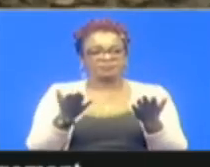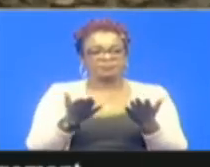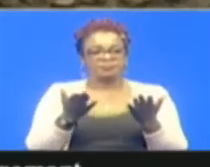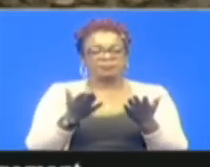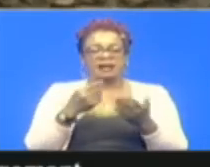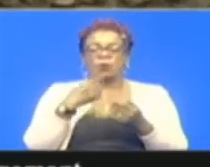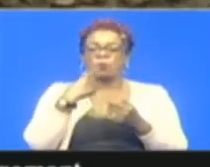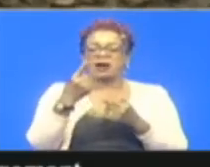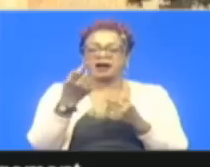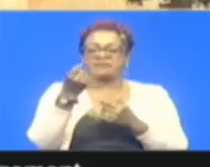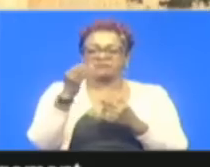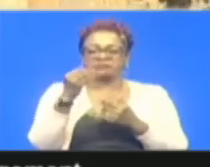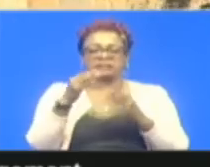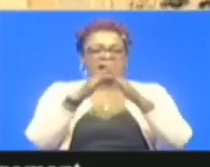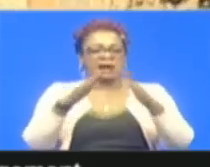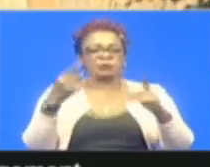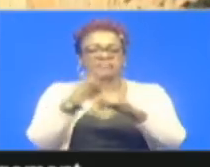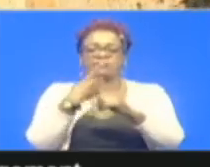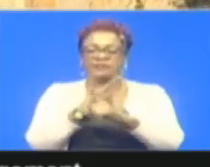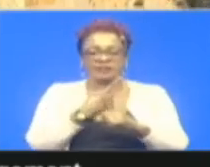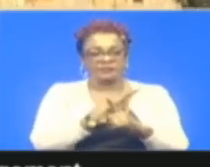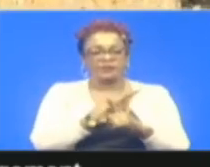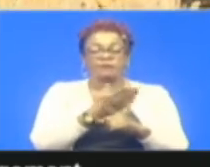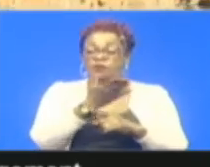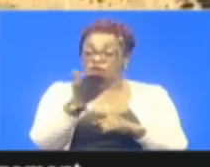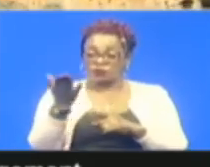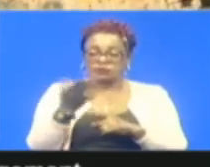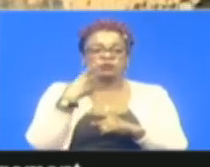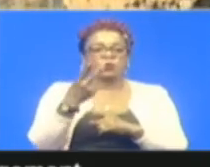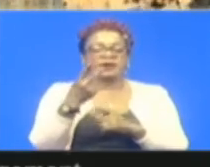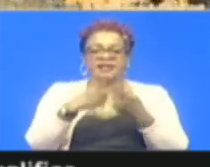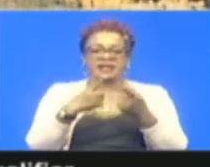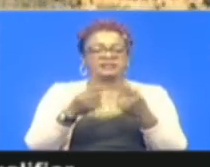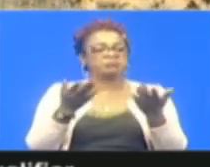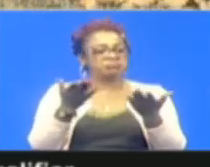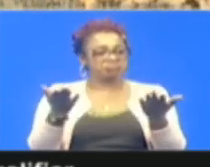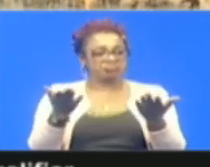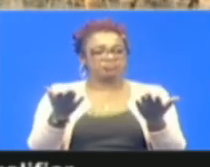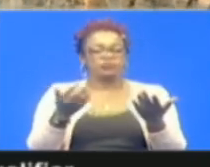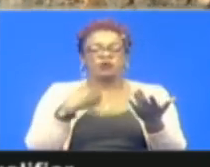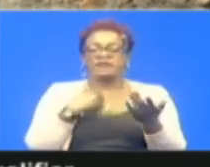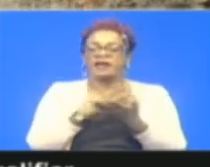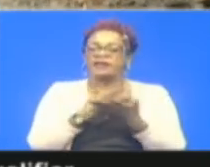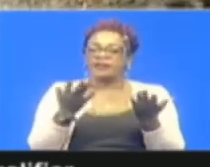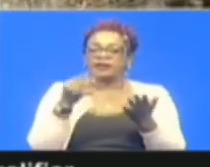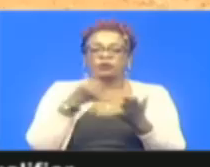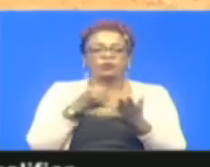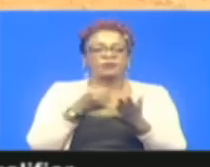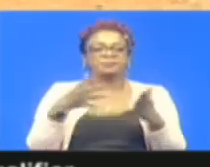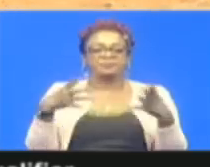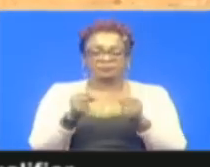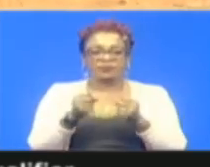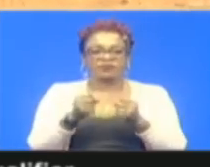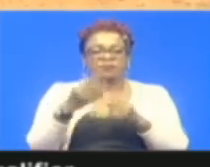households within the walls of Takwa ruins. And for those 200 years, this settlement could withstand anything, including attacks from